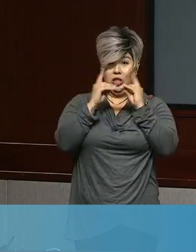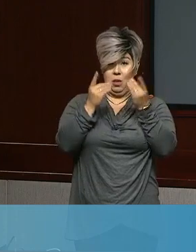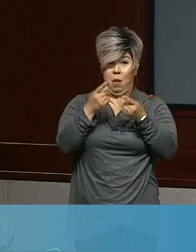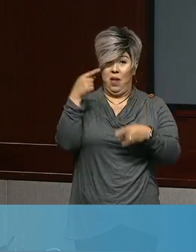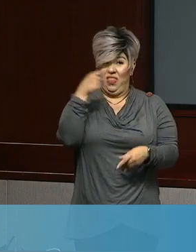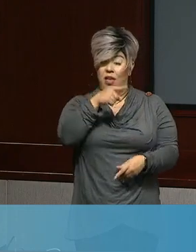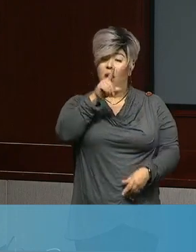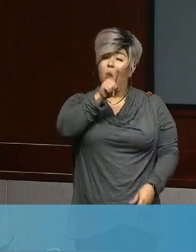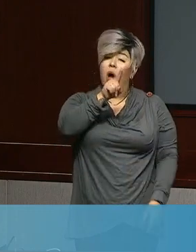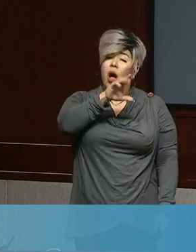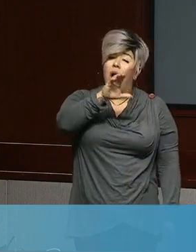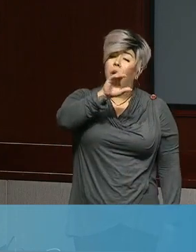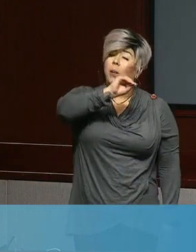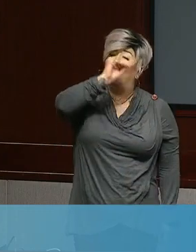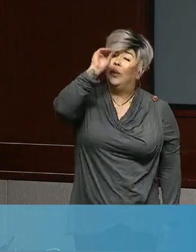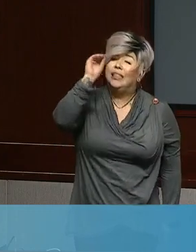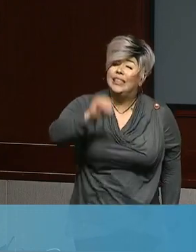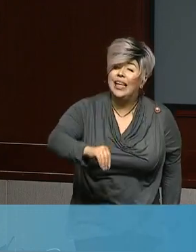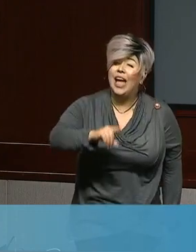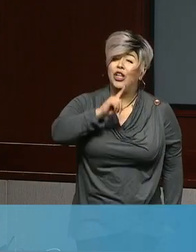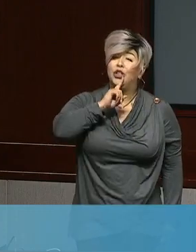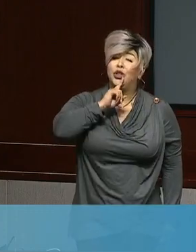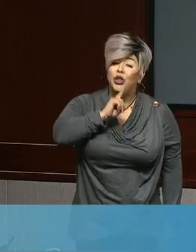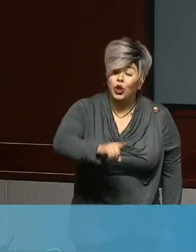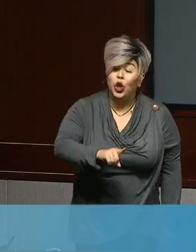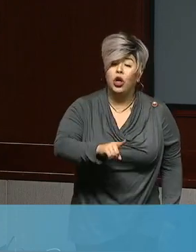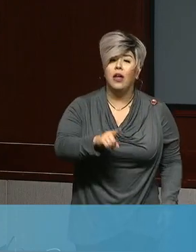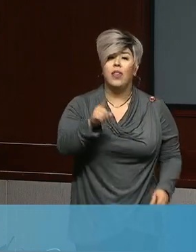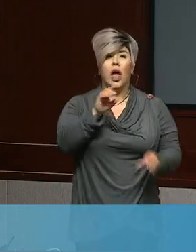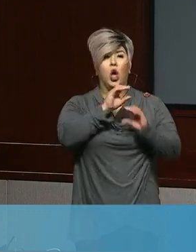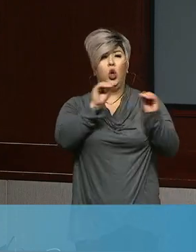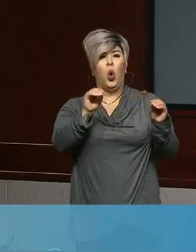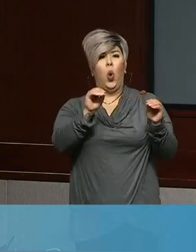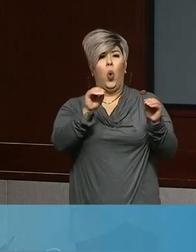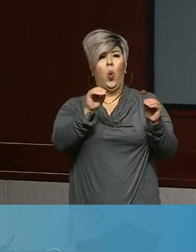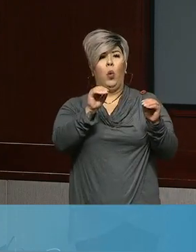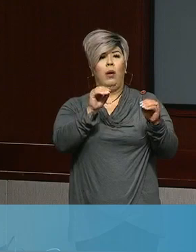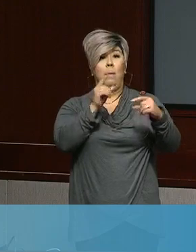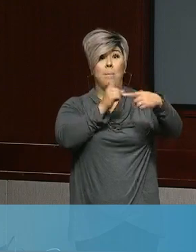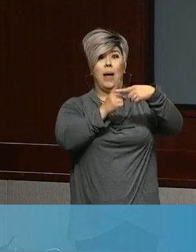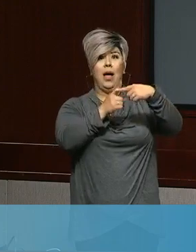100% sure that no one is getting double counted? And if so, how?